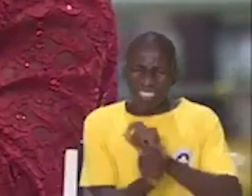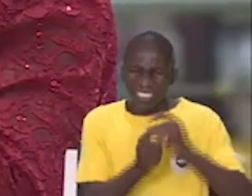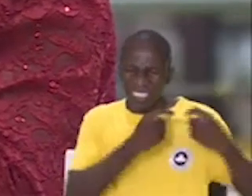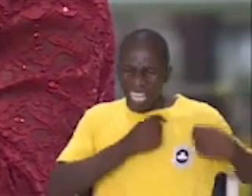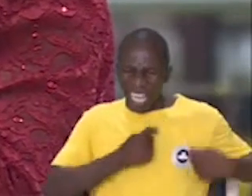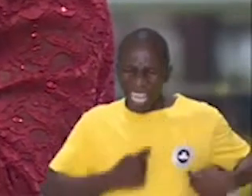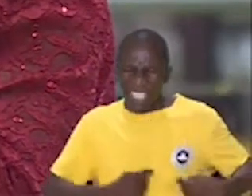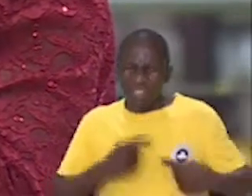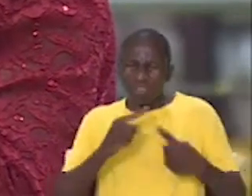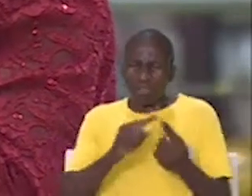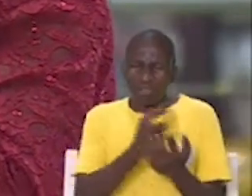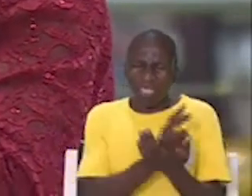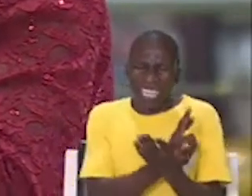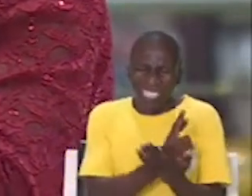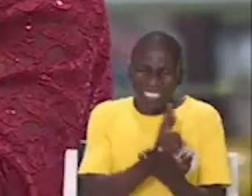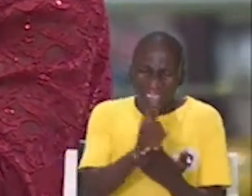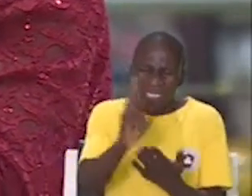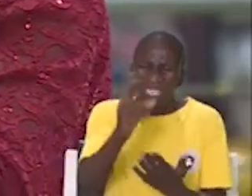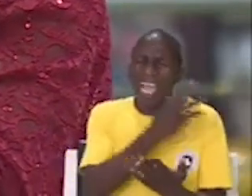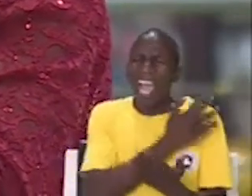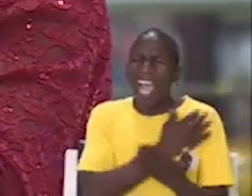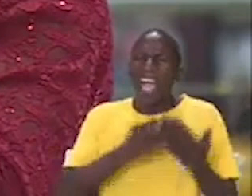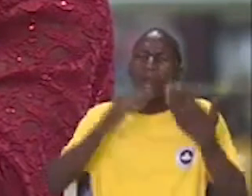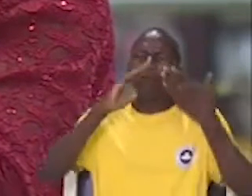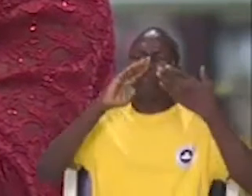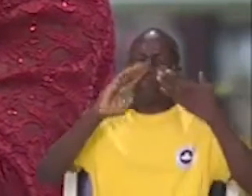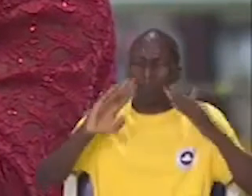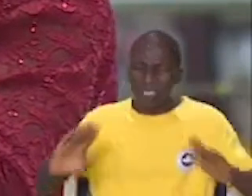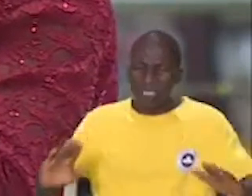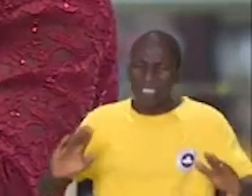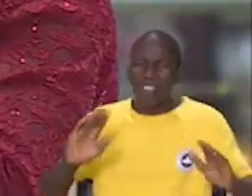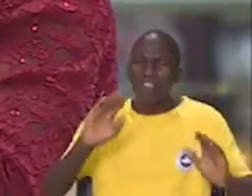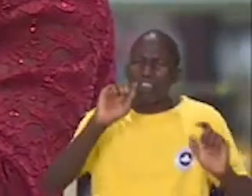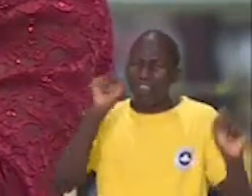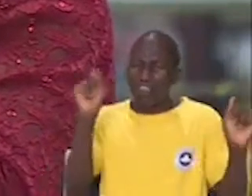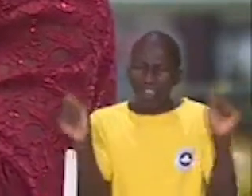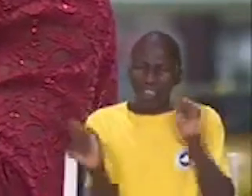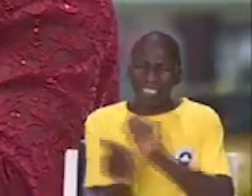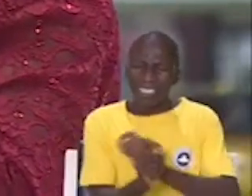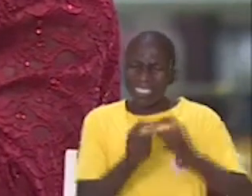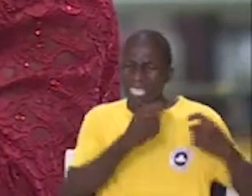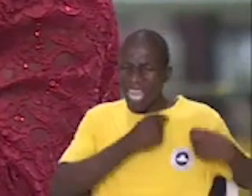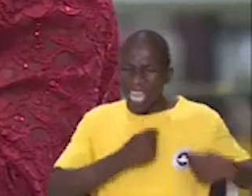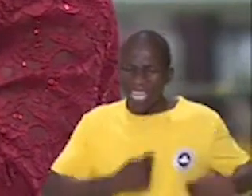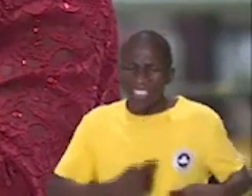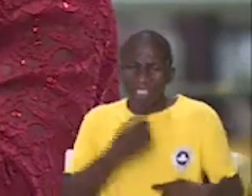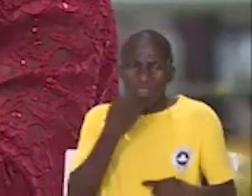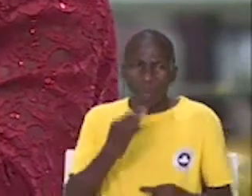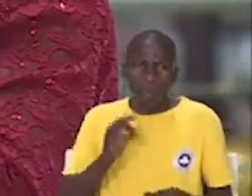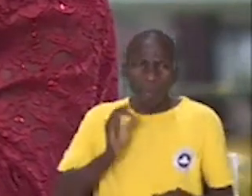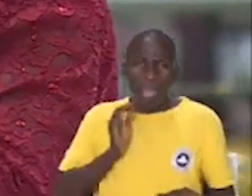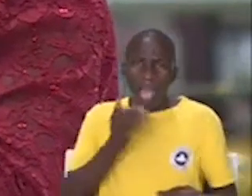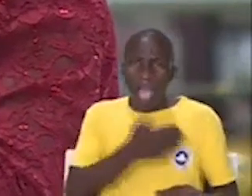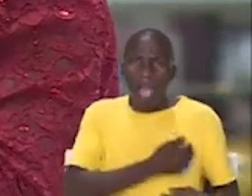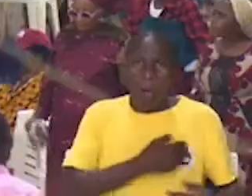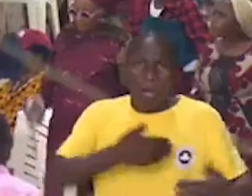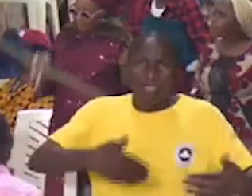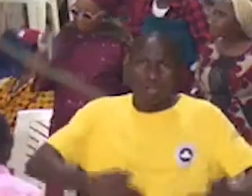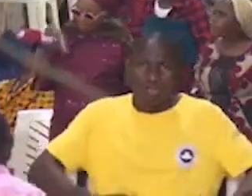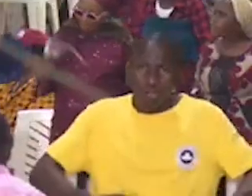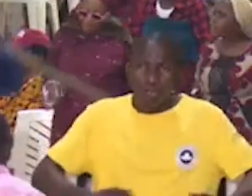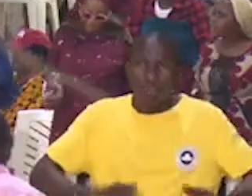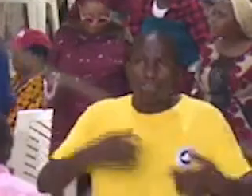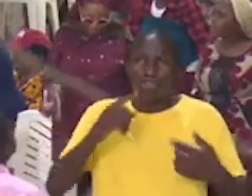and peace. Turn the hearts of our young ones all over the nations to